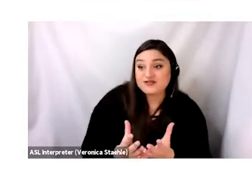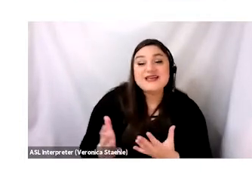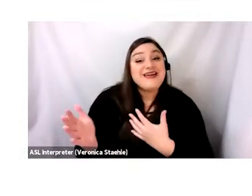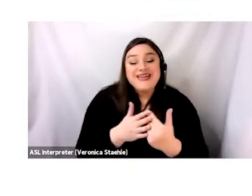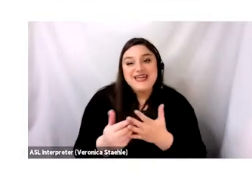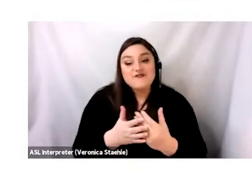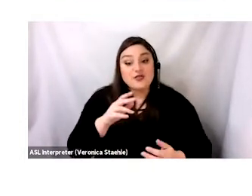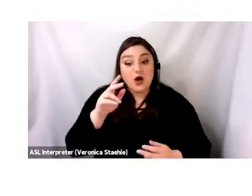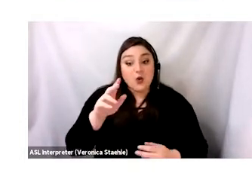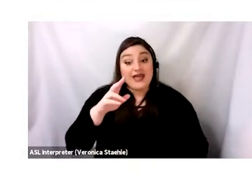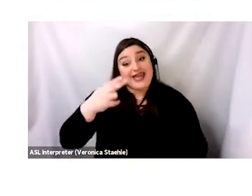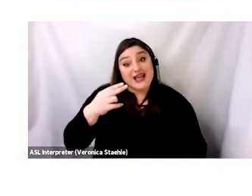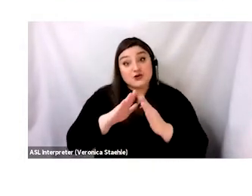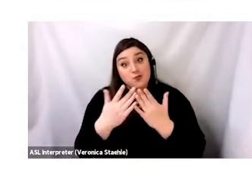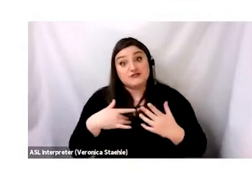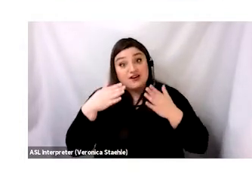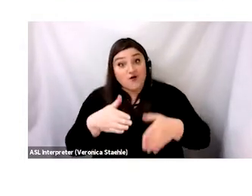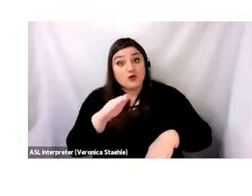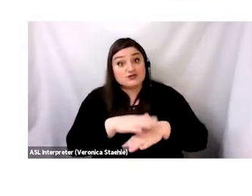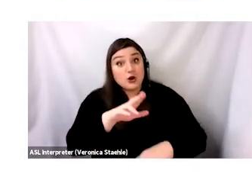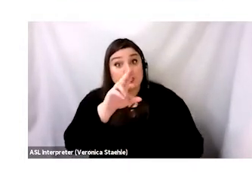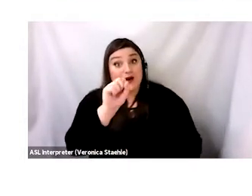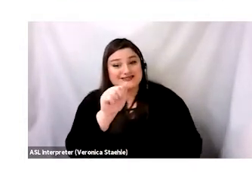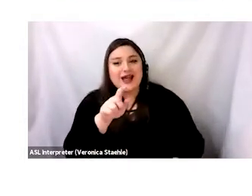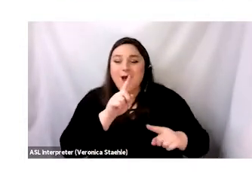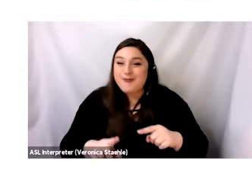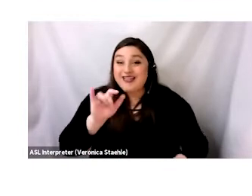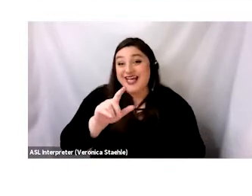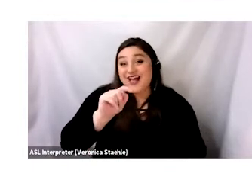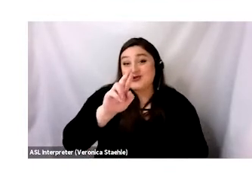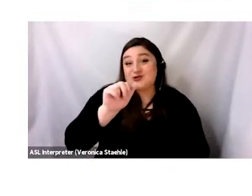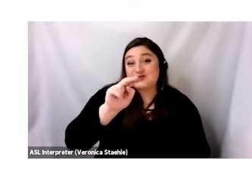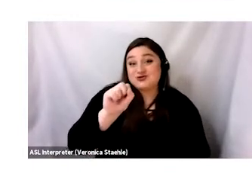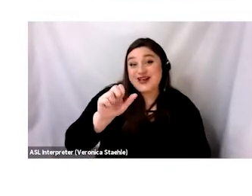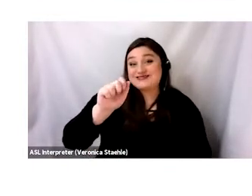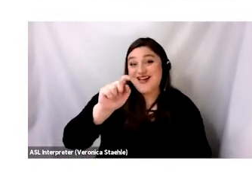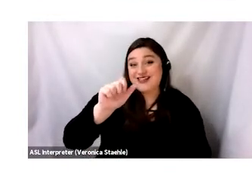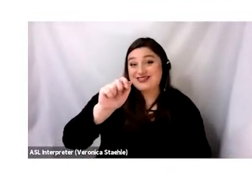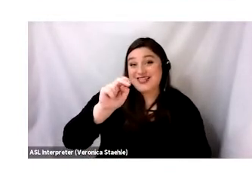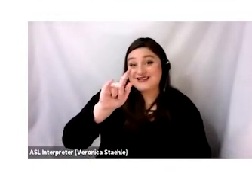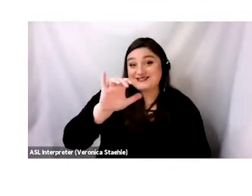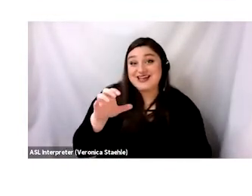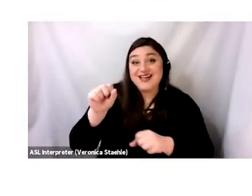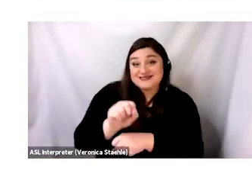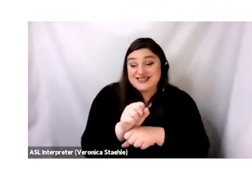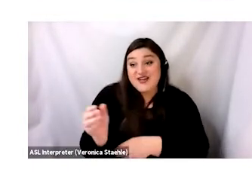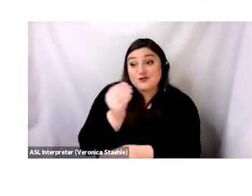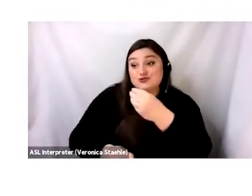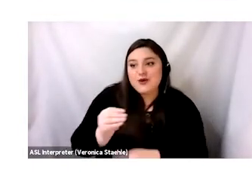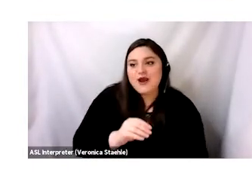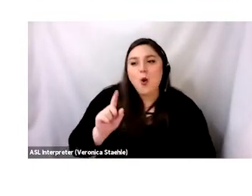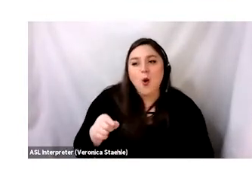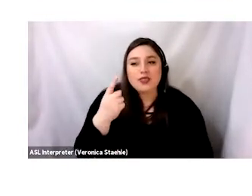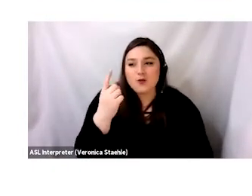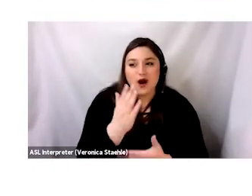of slavery in the US, I want to note that the transatlantic slave trade was only a segment of the global slave trade that transported